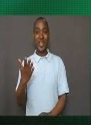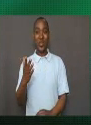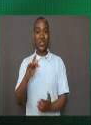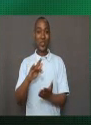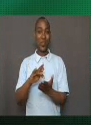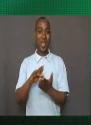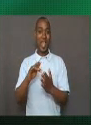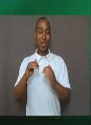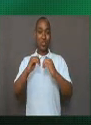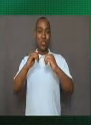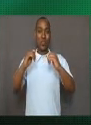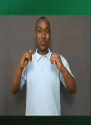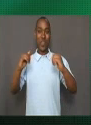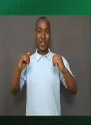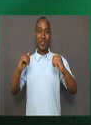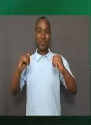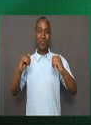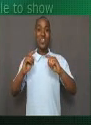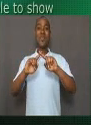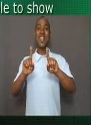two separate points.